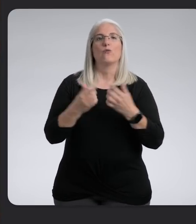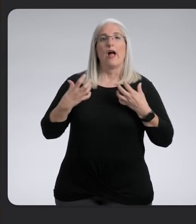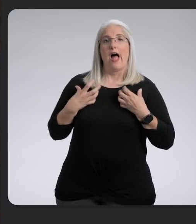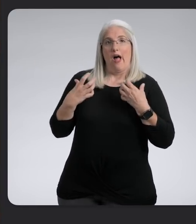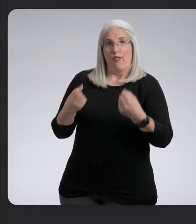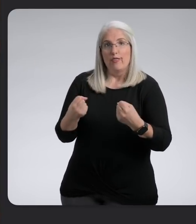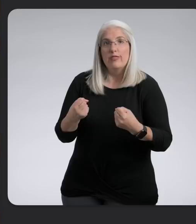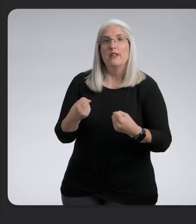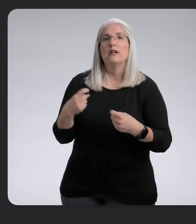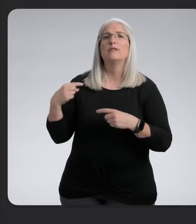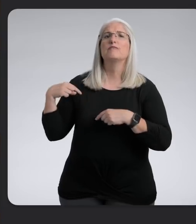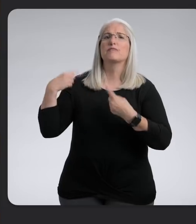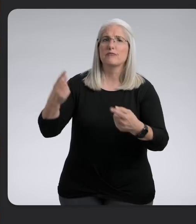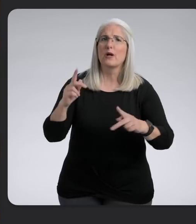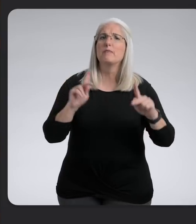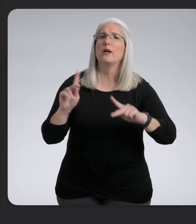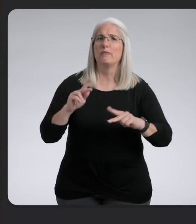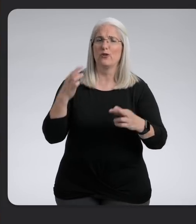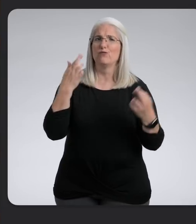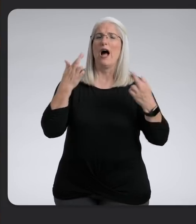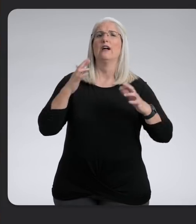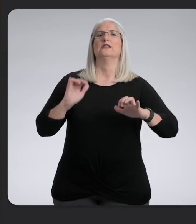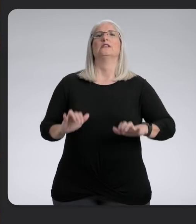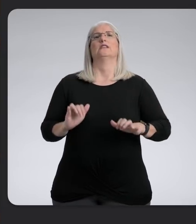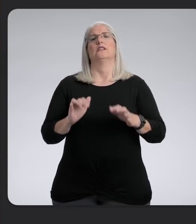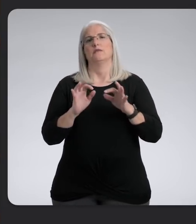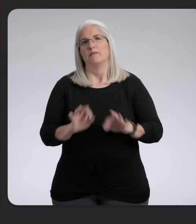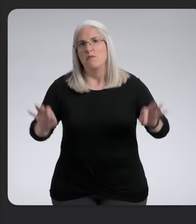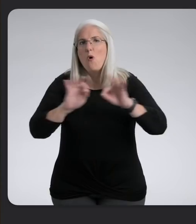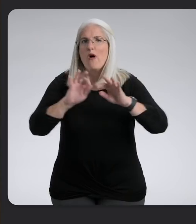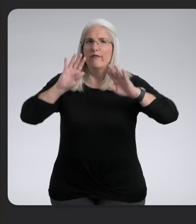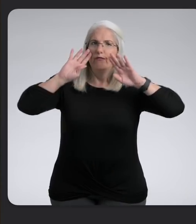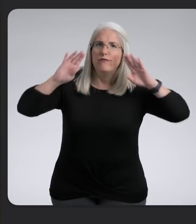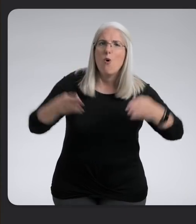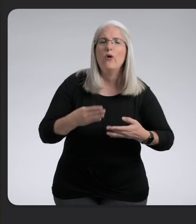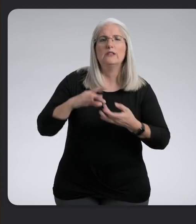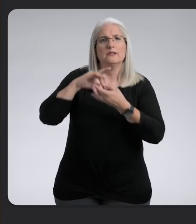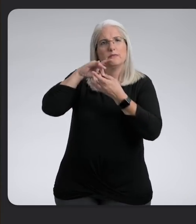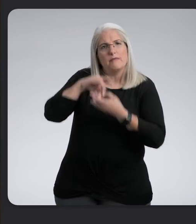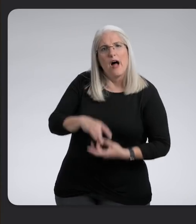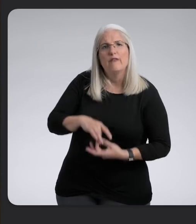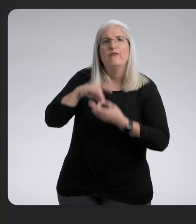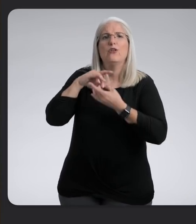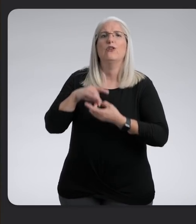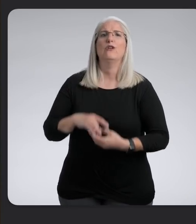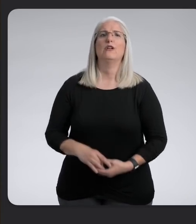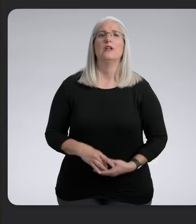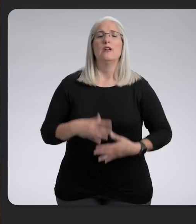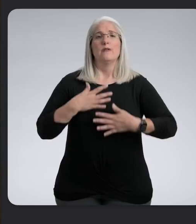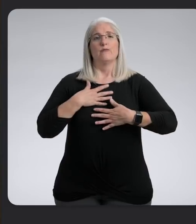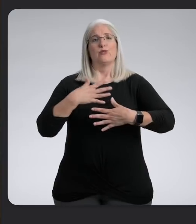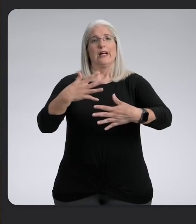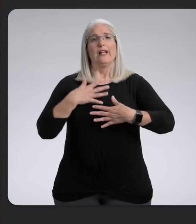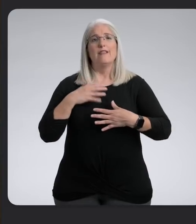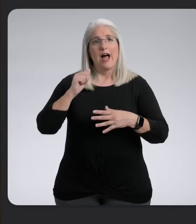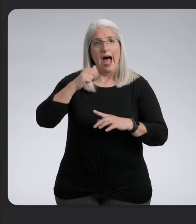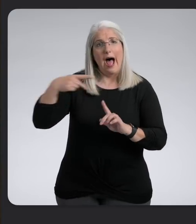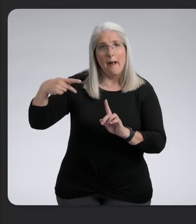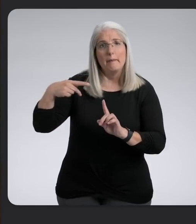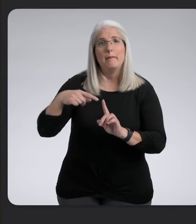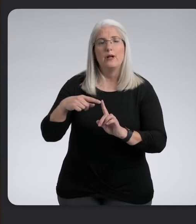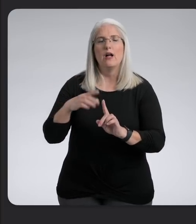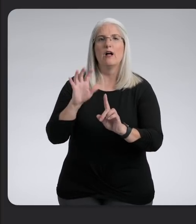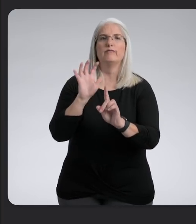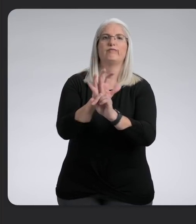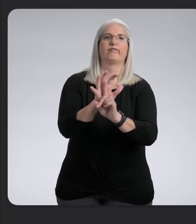people are realizing the importance of dedicating time to practice mindfulness. In fact, the Breathe app has grown in popularity, particularly over this